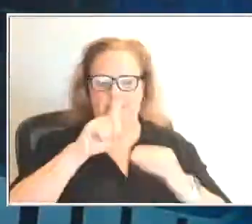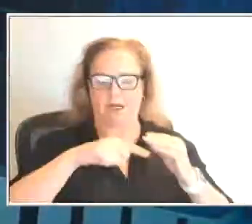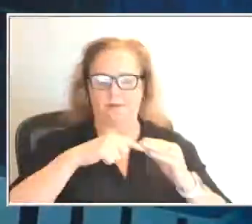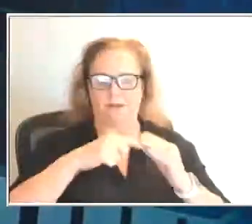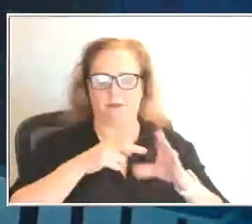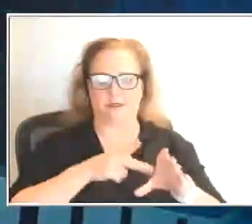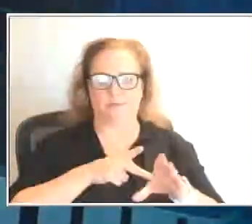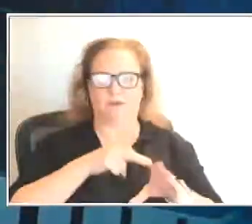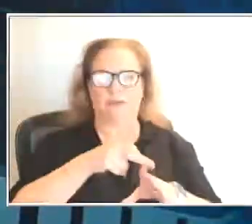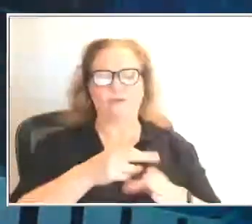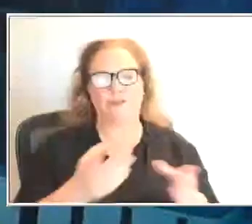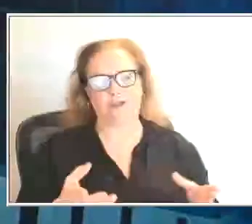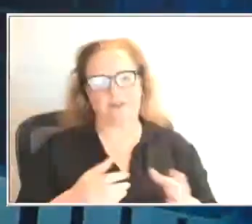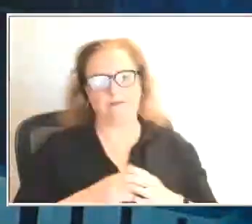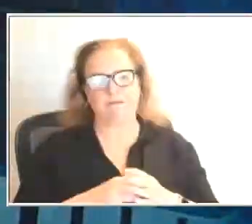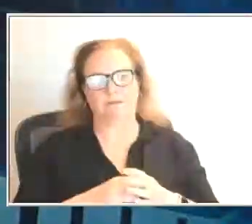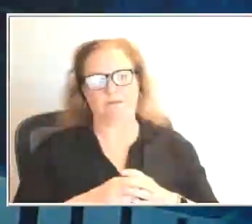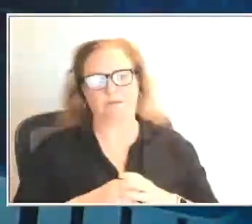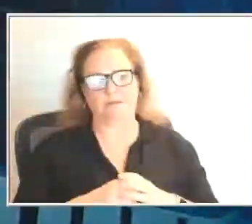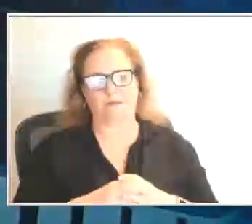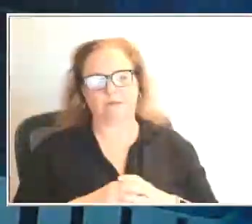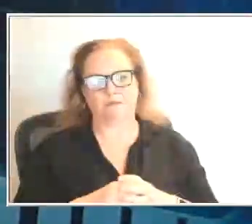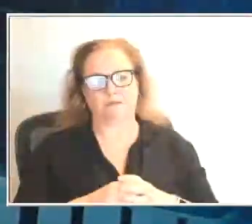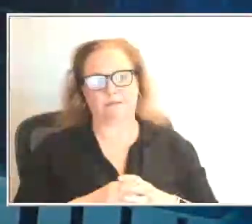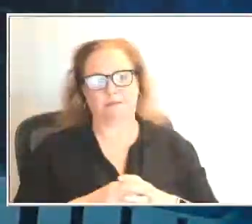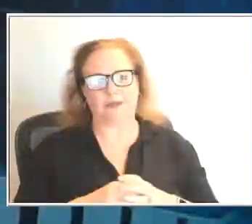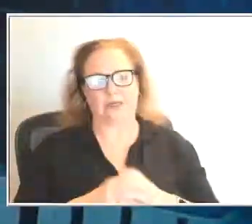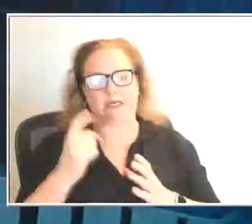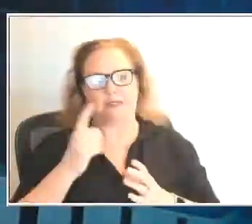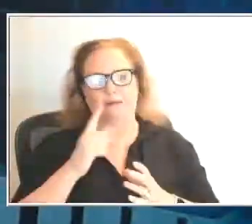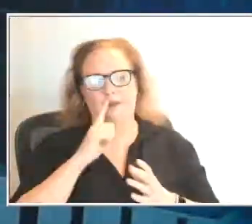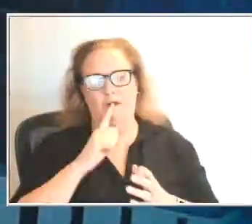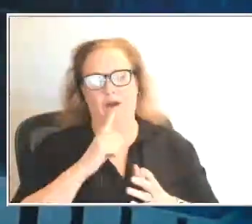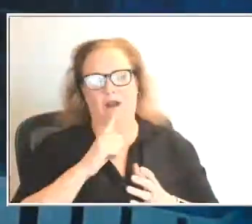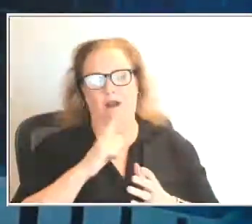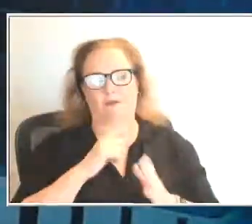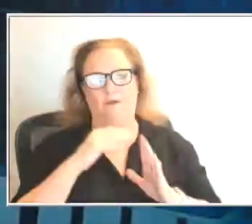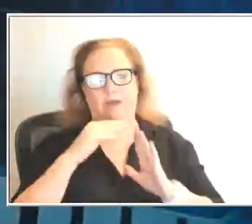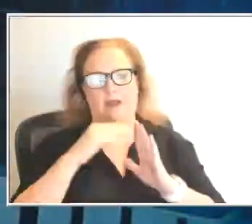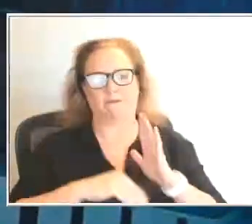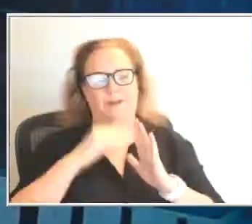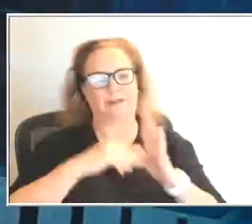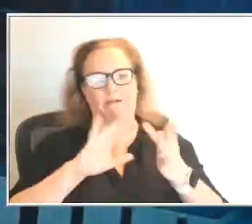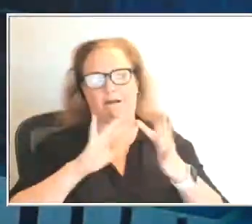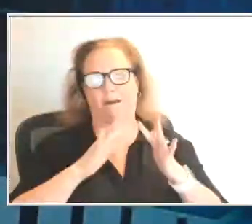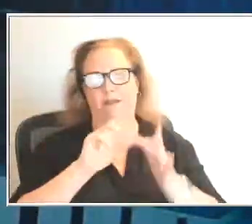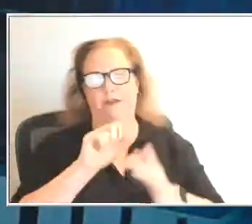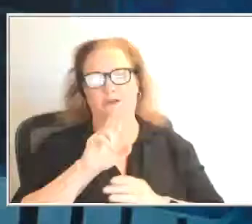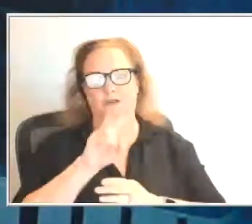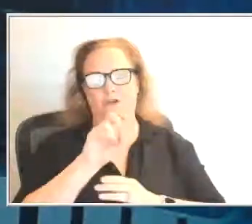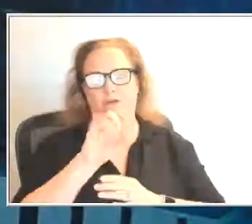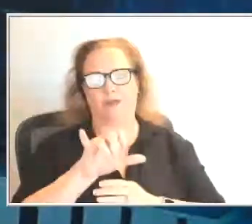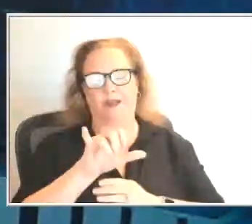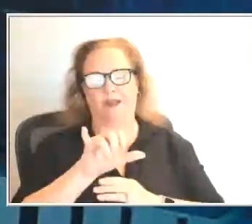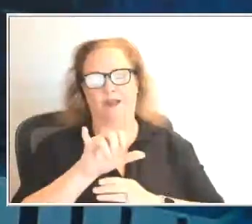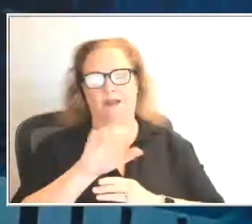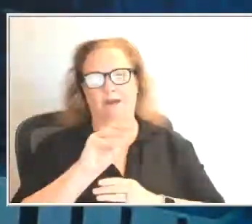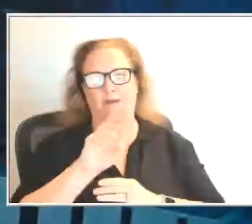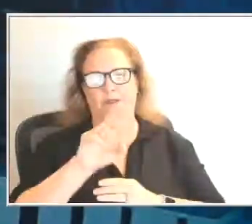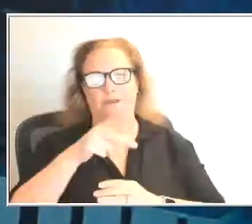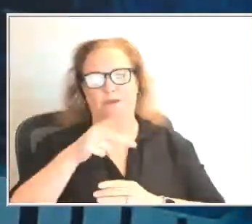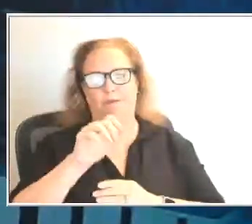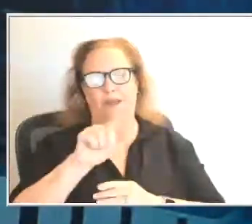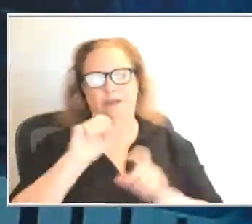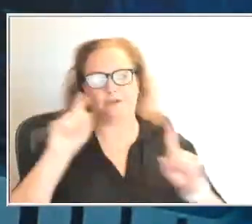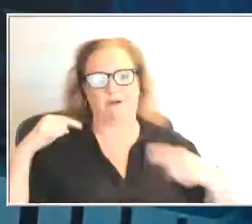profession. It's something I've certainly filled out a lot of online surveys for Mr. Page over the last couple of